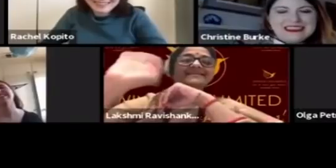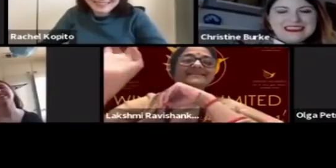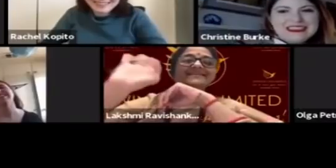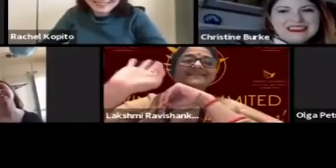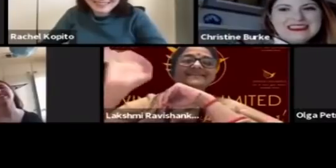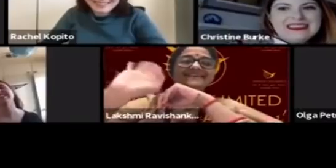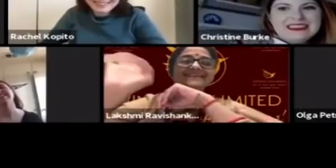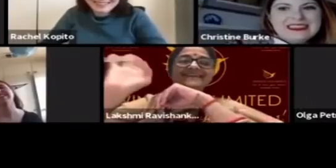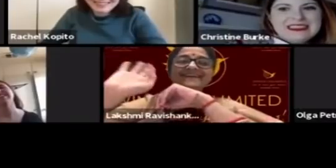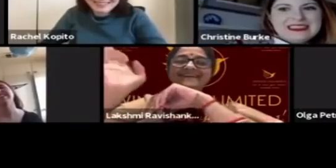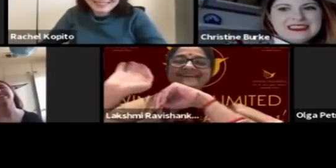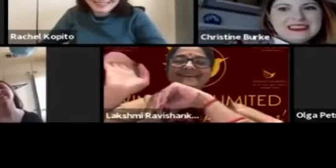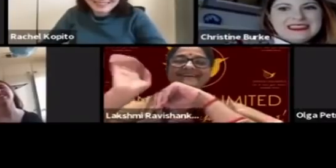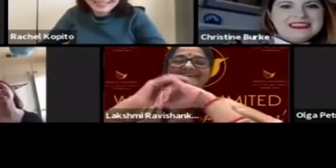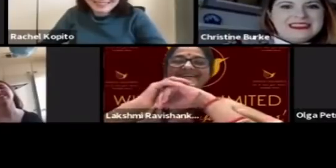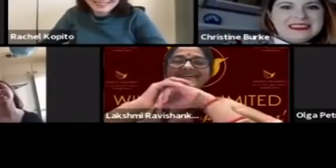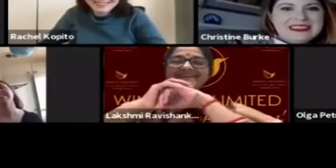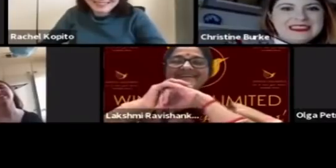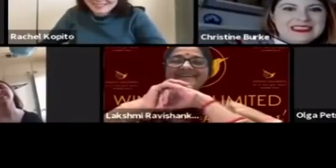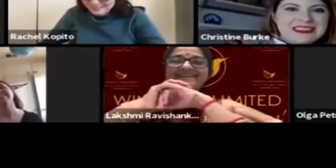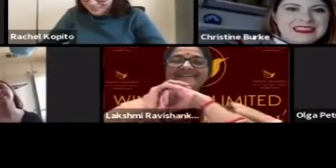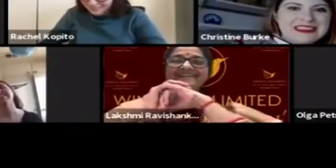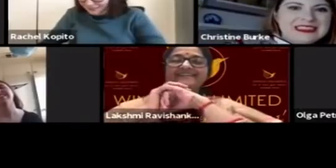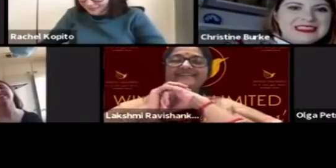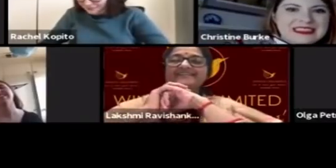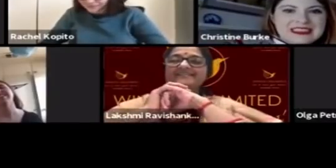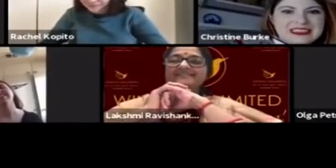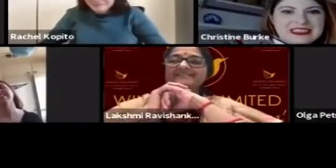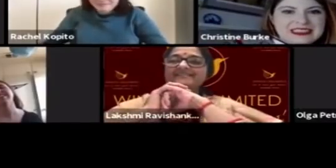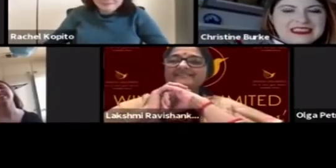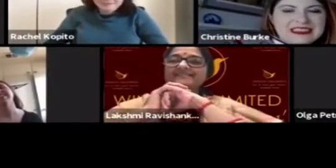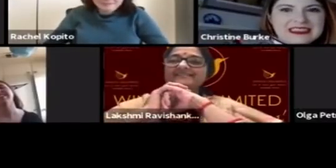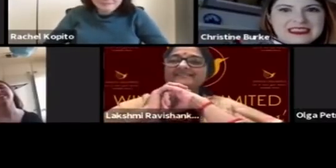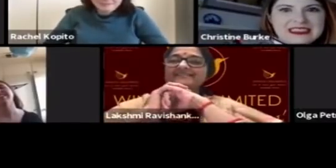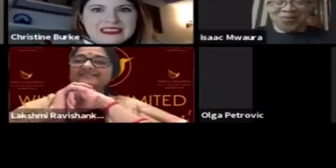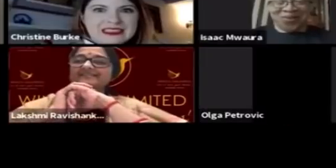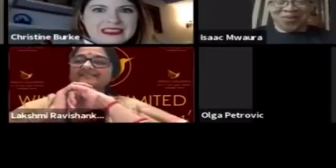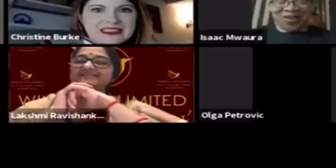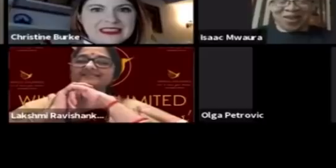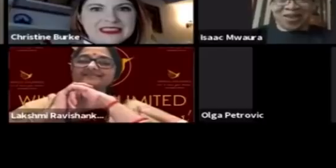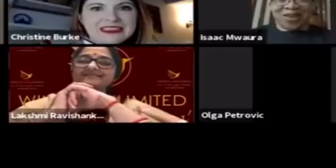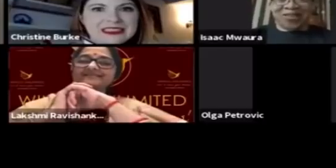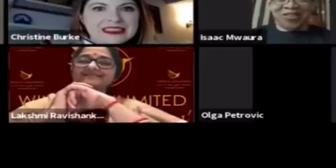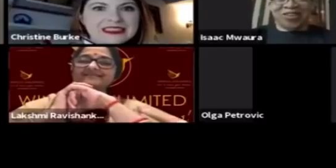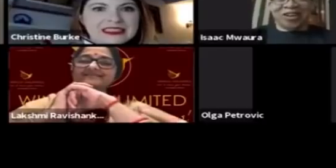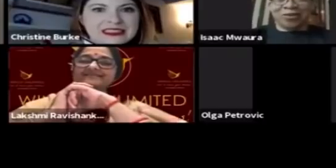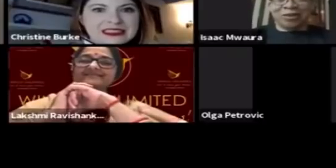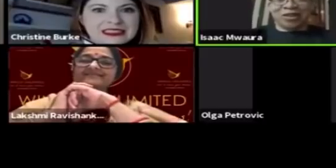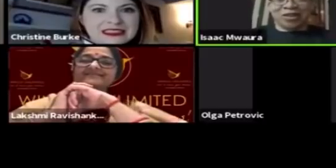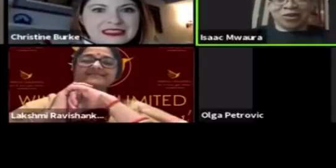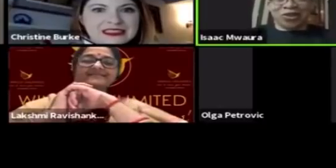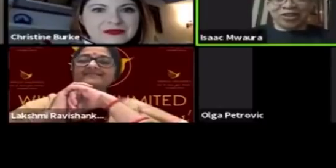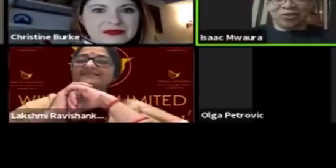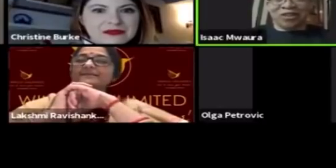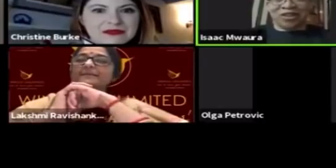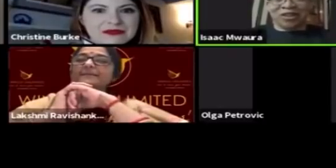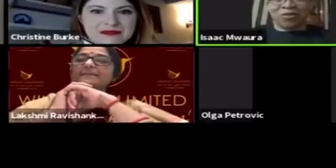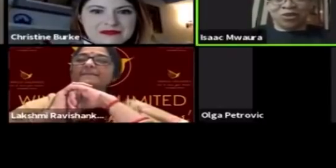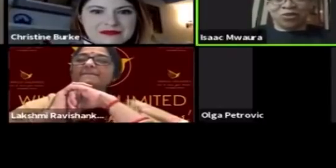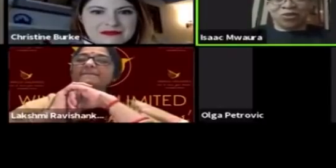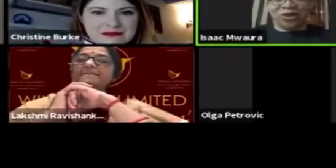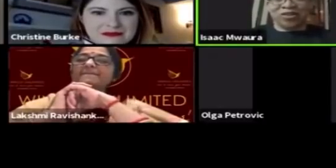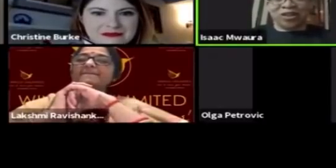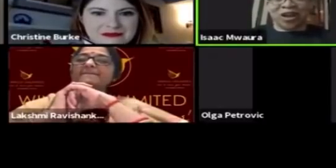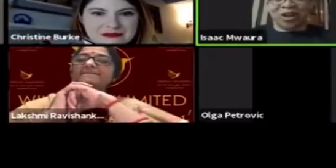very much. John, hold on. Hello. Hi, everyone. Yeah. Isn't it a little bit chaotic? Can we just